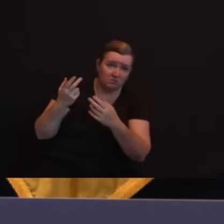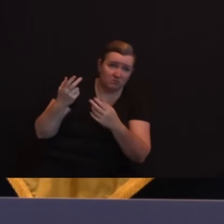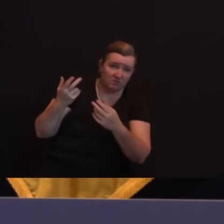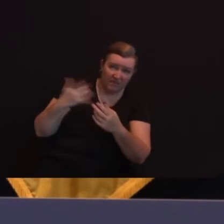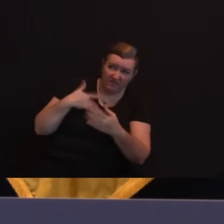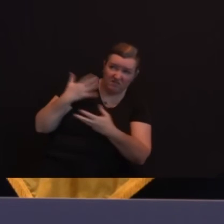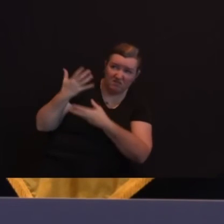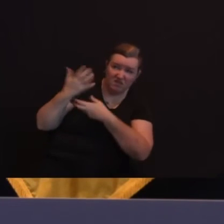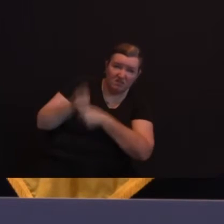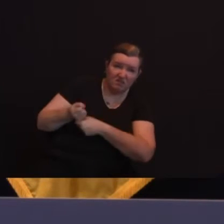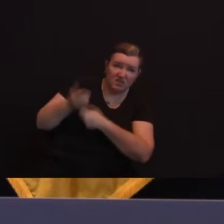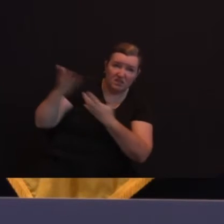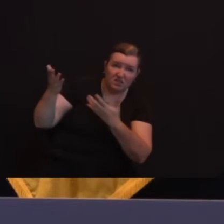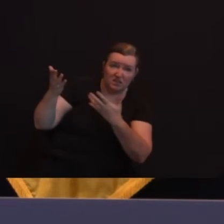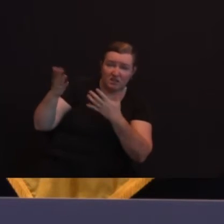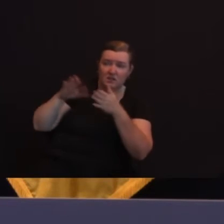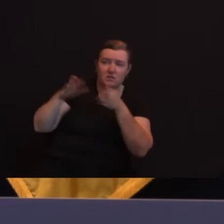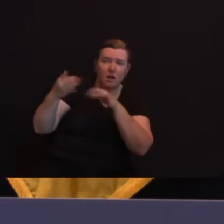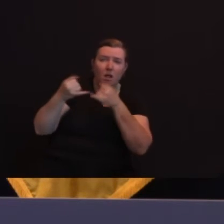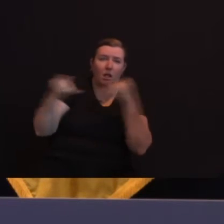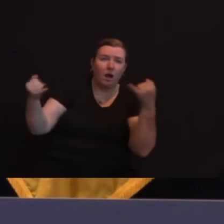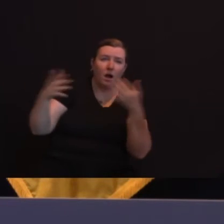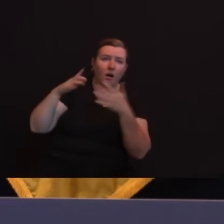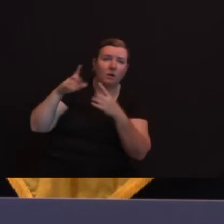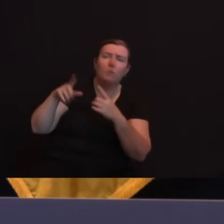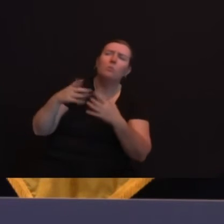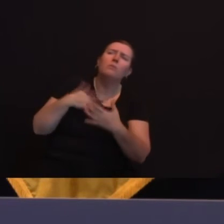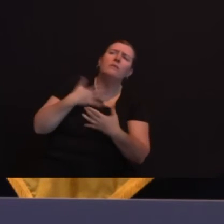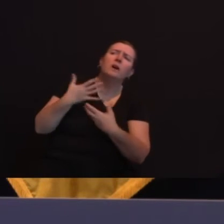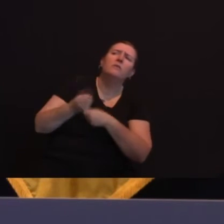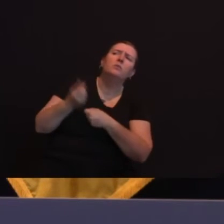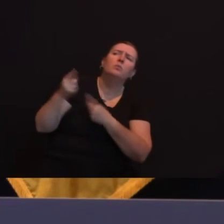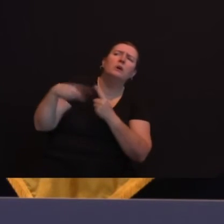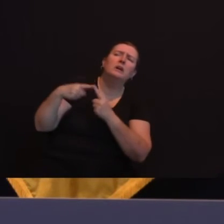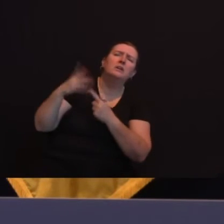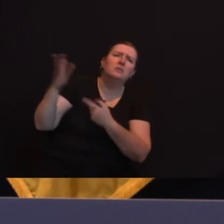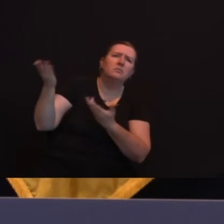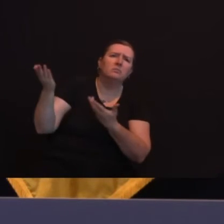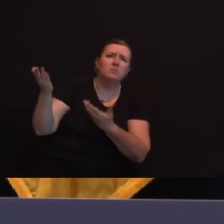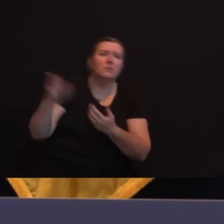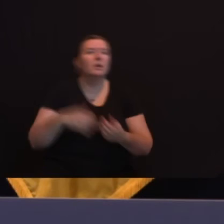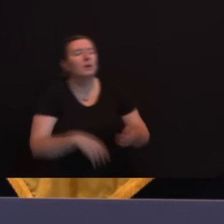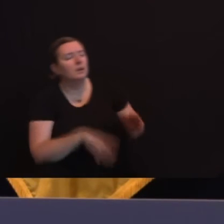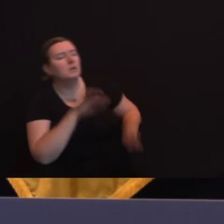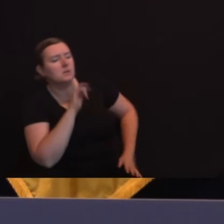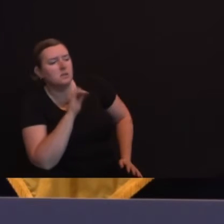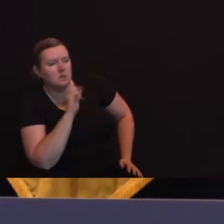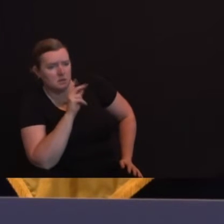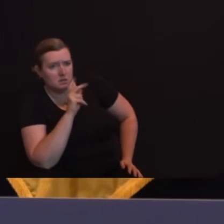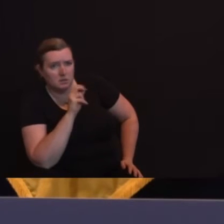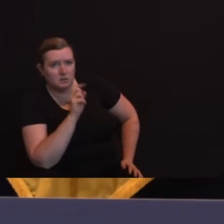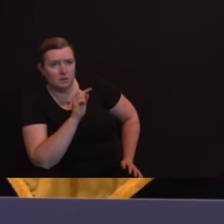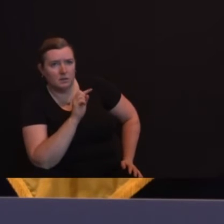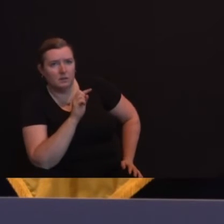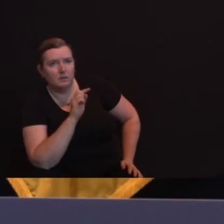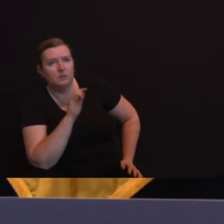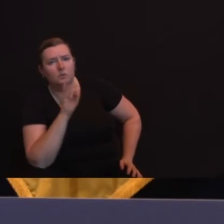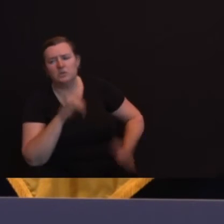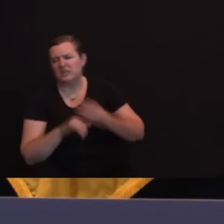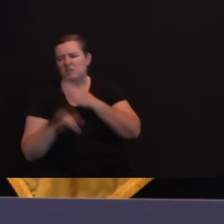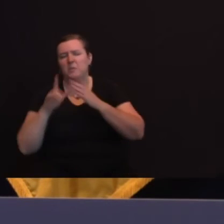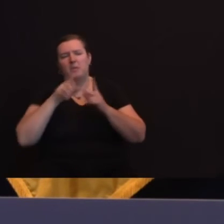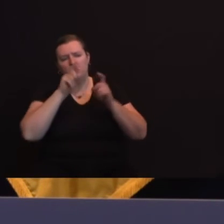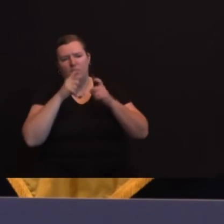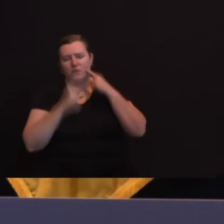timeline still, and what makes you confident of that timeline? Yeah, Judy, a bunch of these are in your